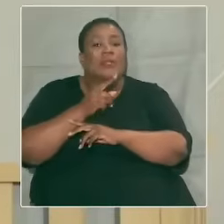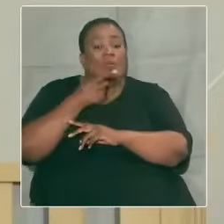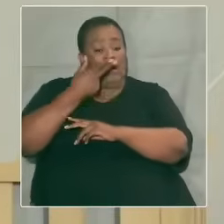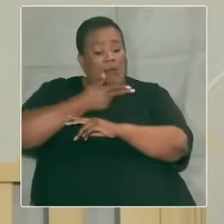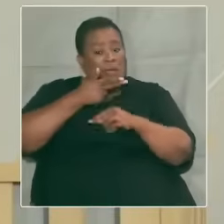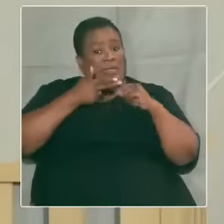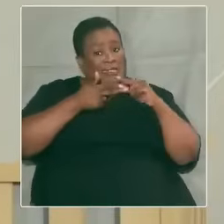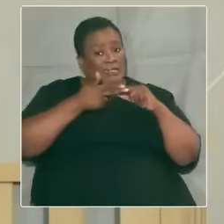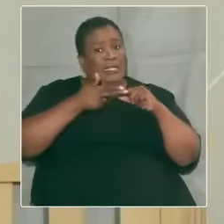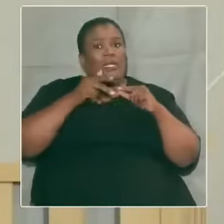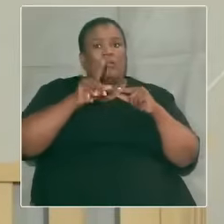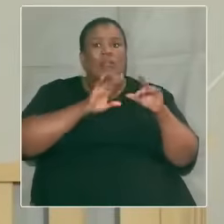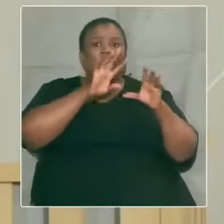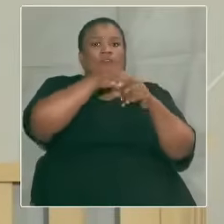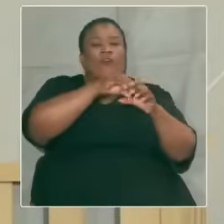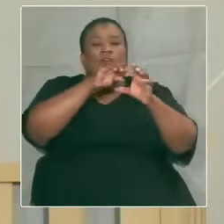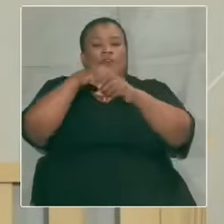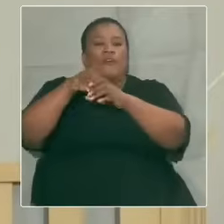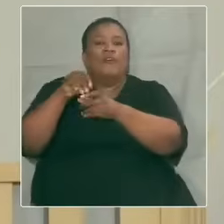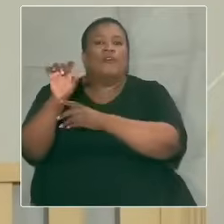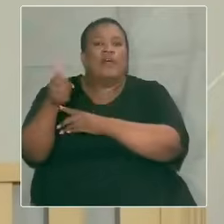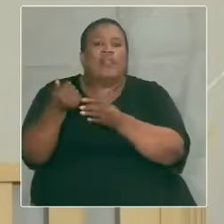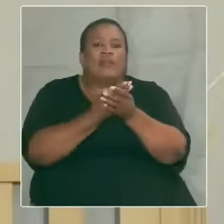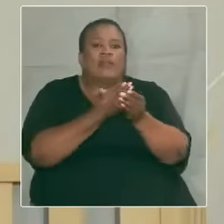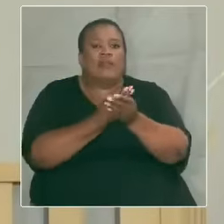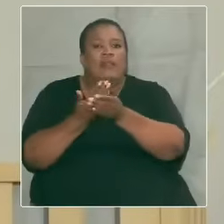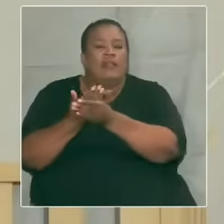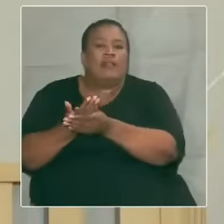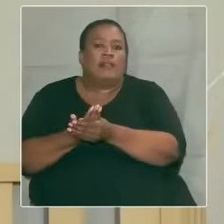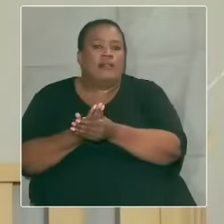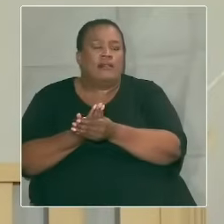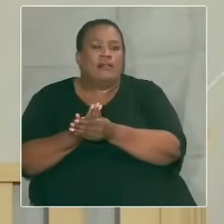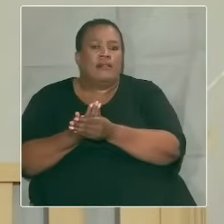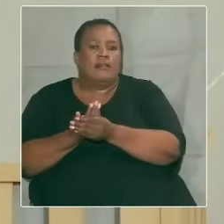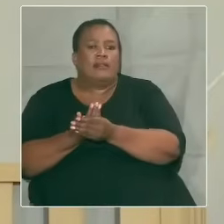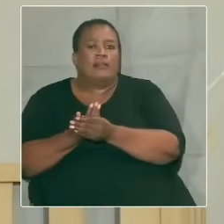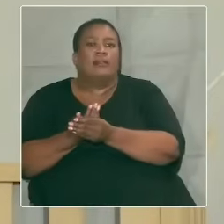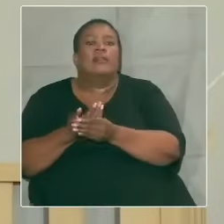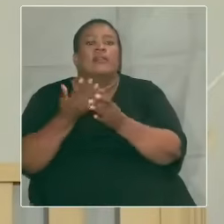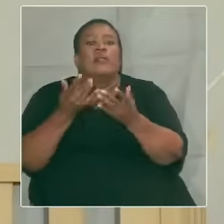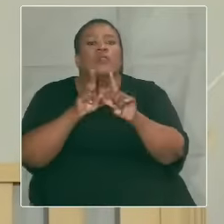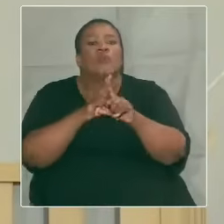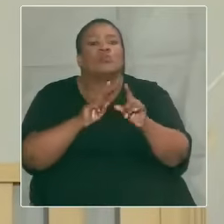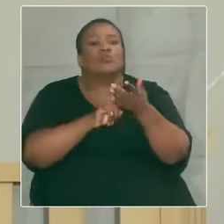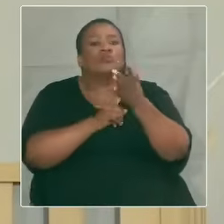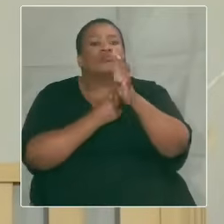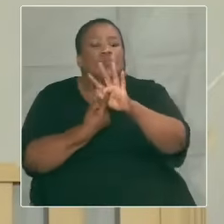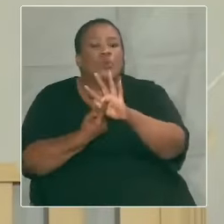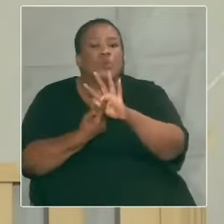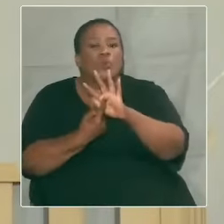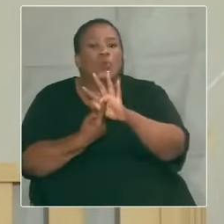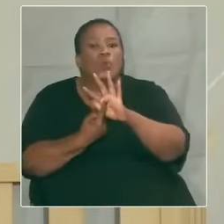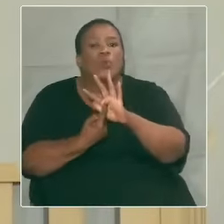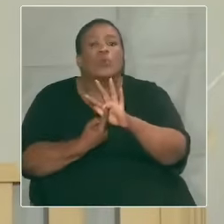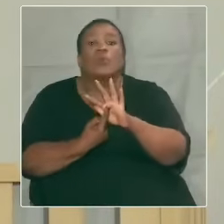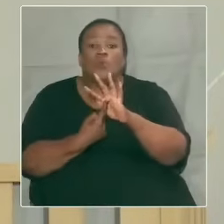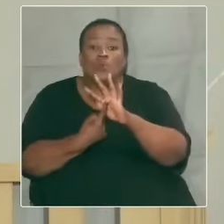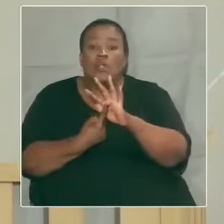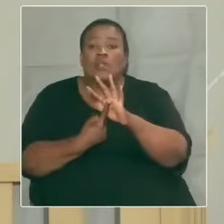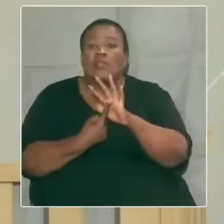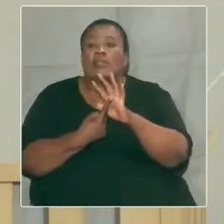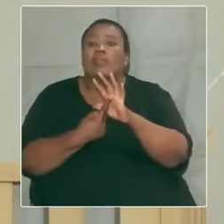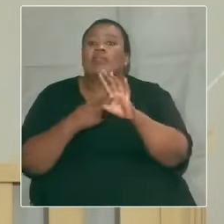crimes, thereby consolidating the cases against the accused and revealing a larger